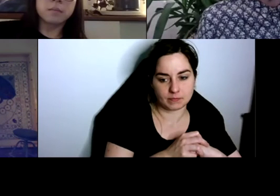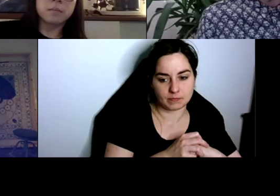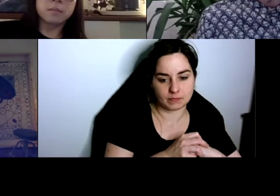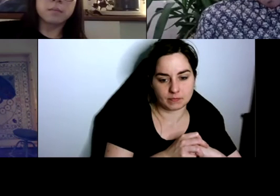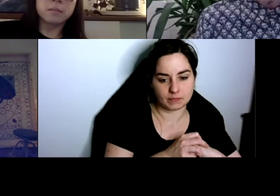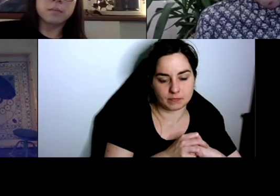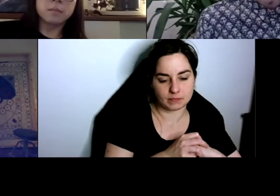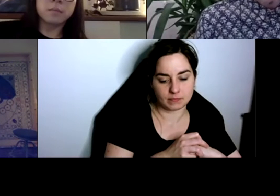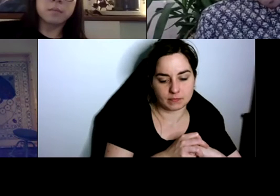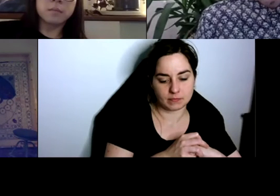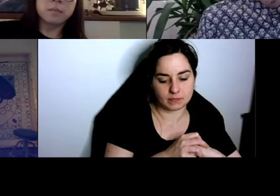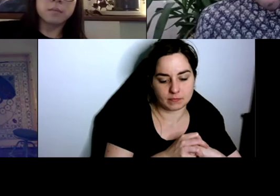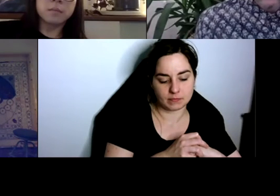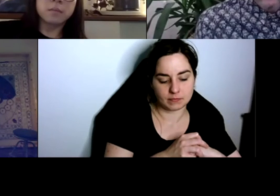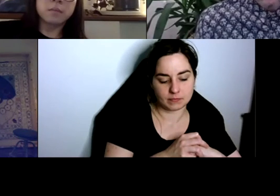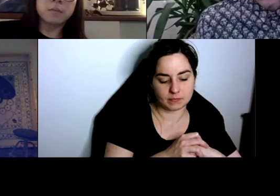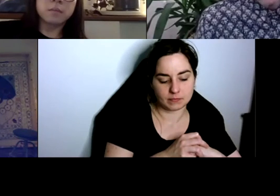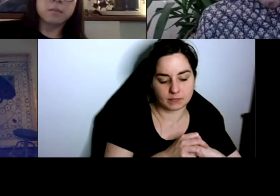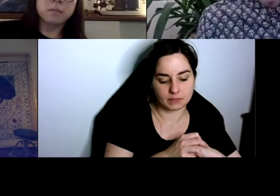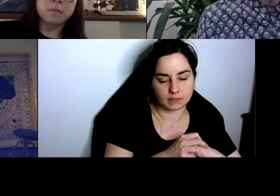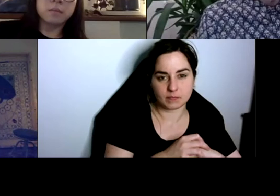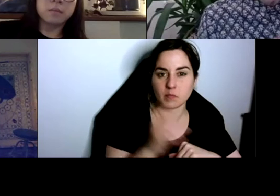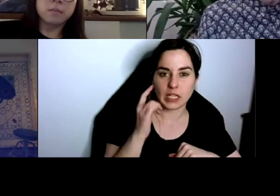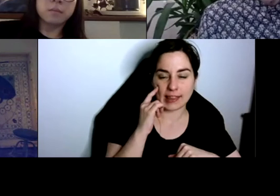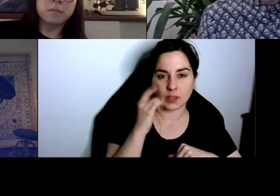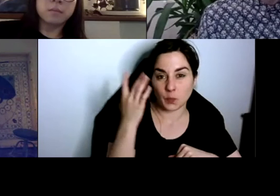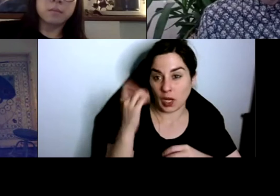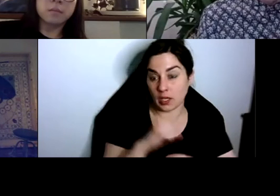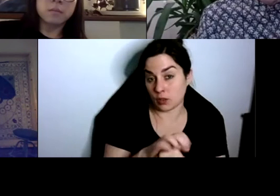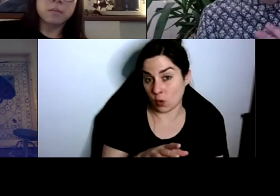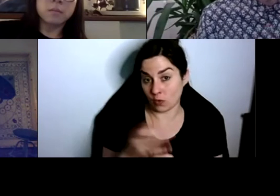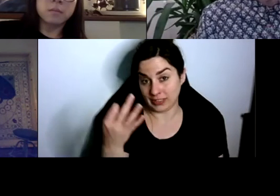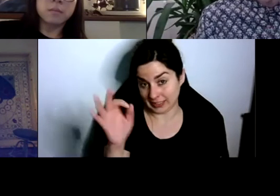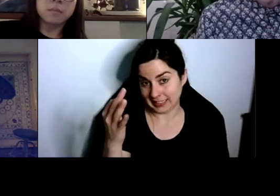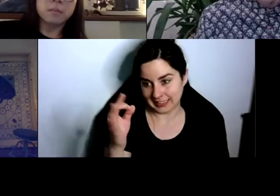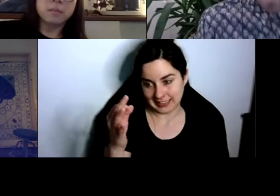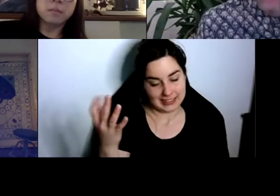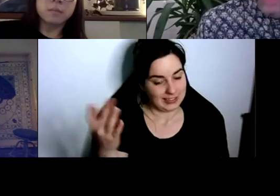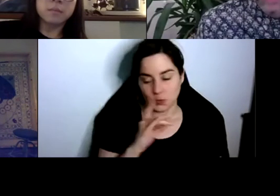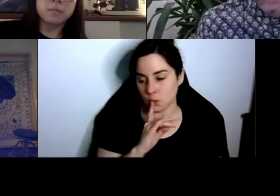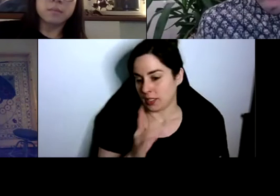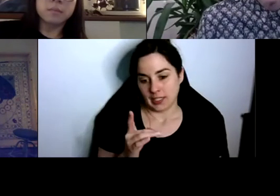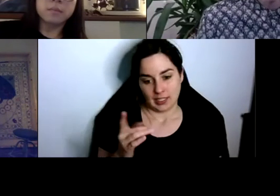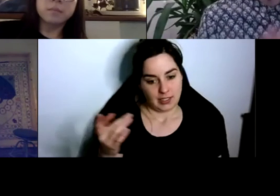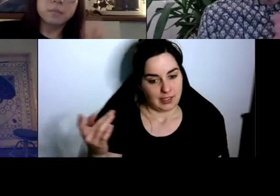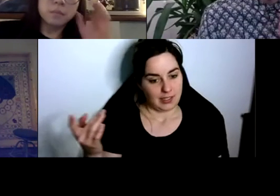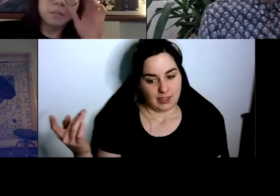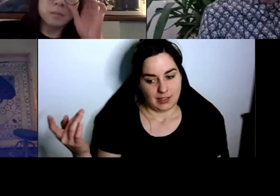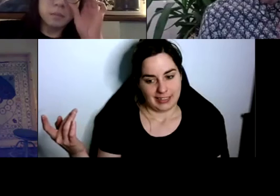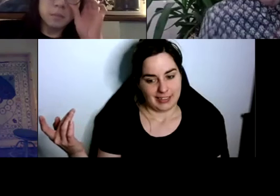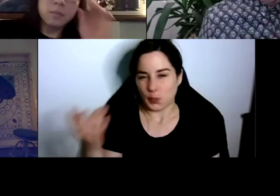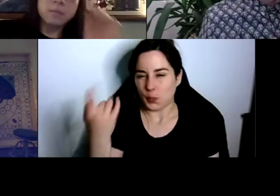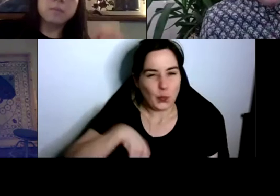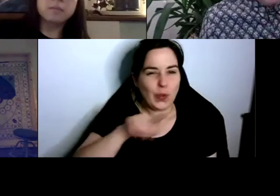that as a result of COVID-19, we all had to question almost everything, right? It's like as